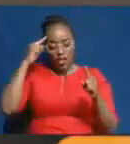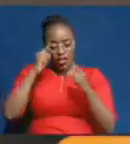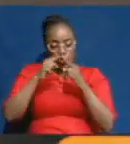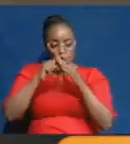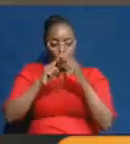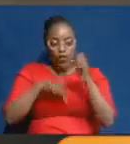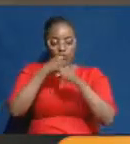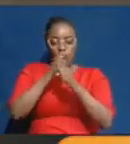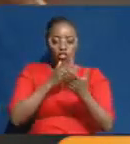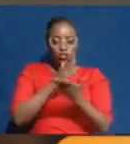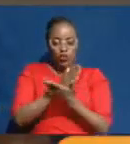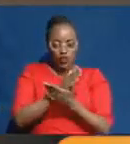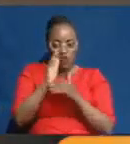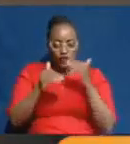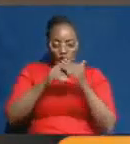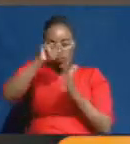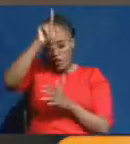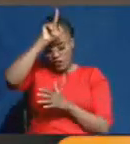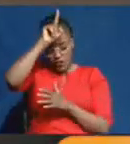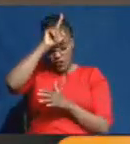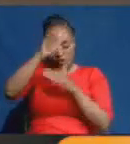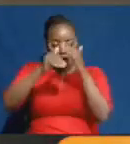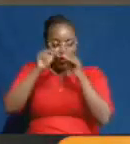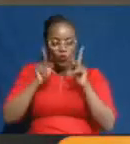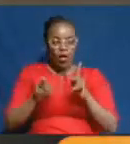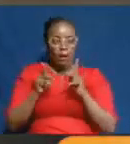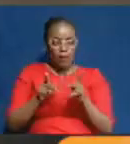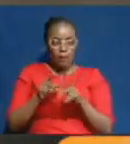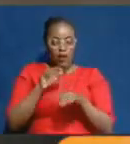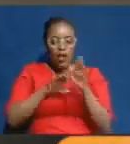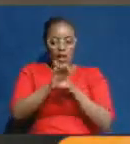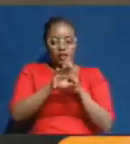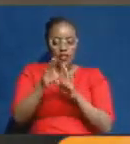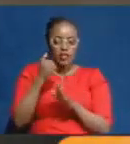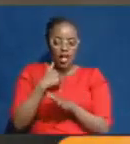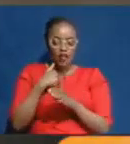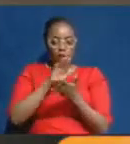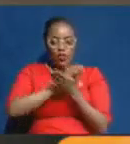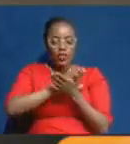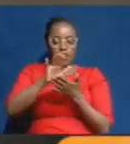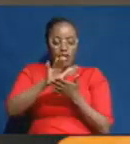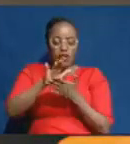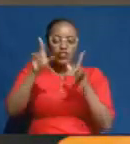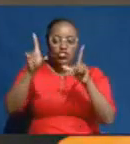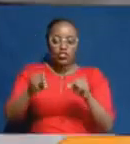to ensure that every village, every person gets access to clean,